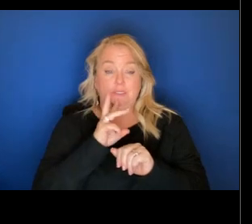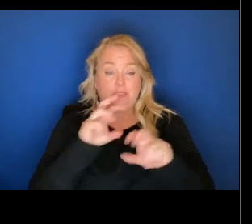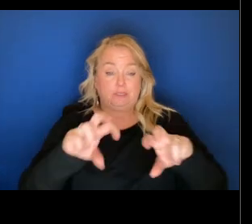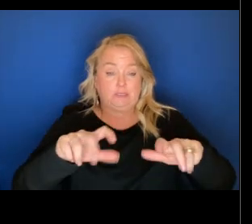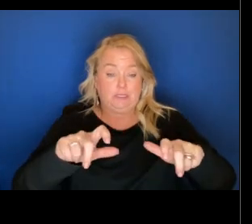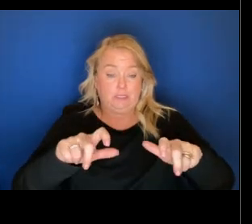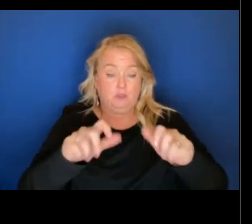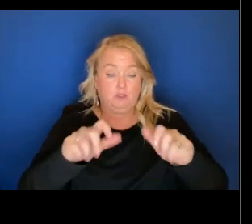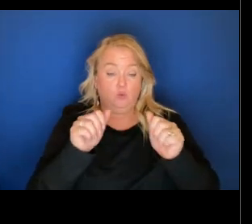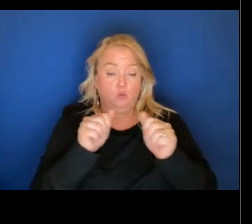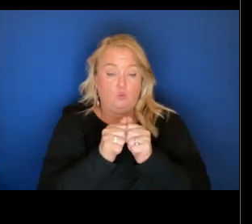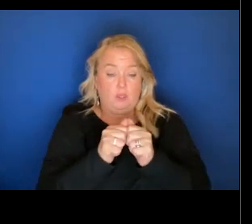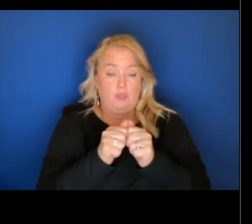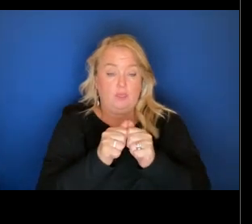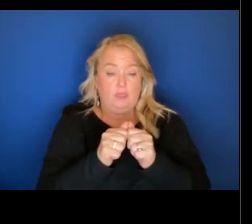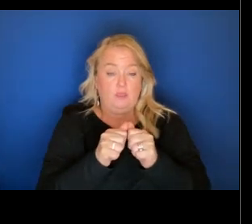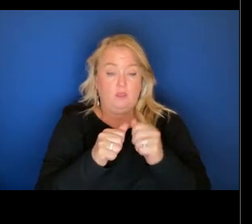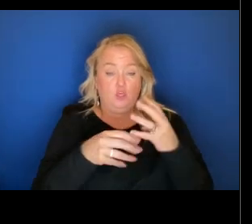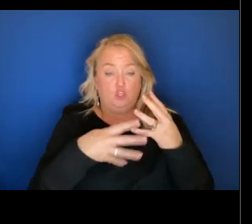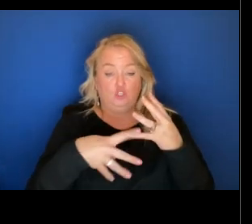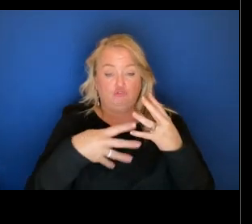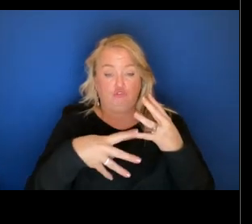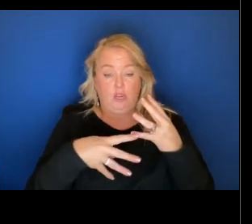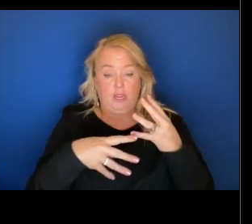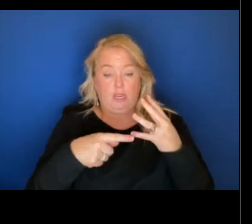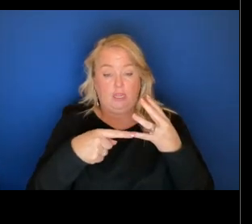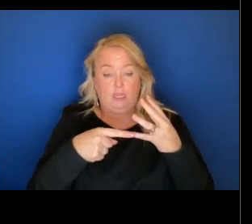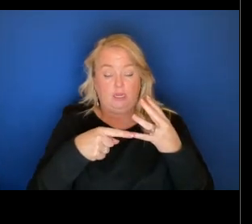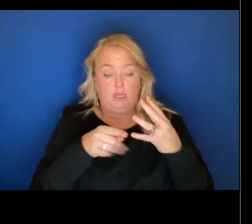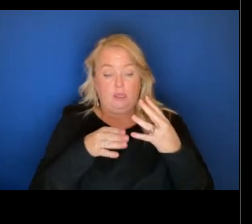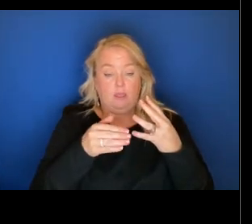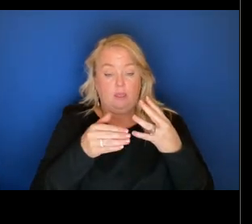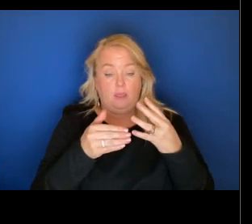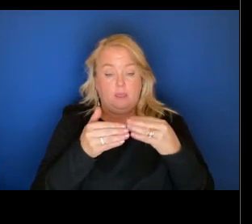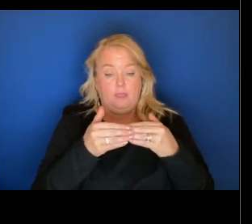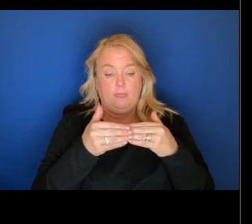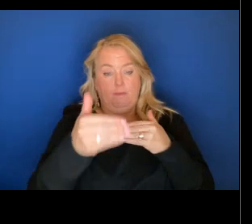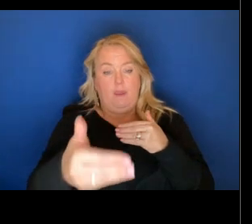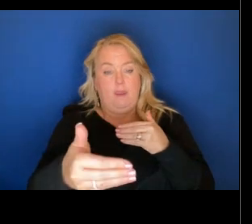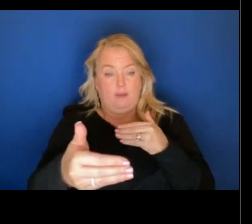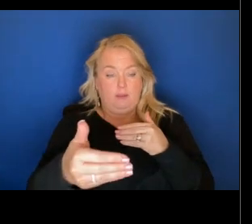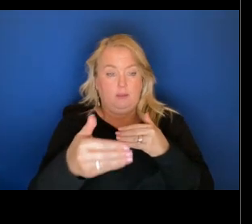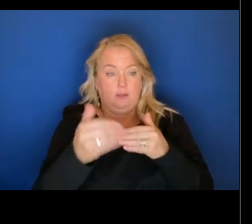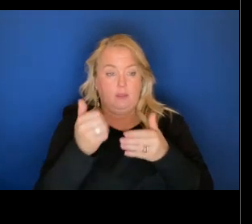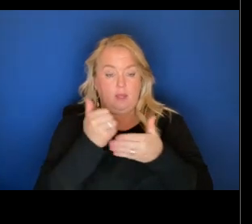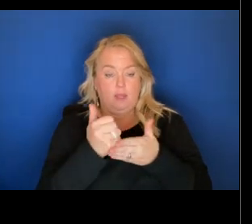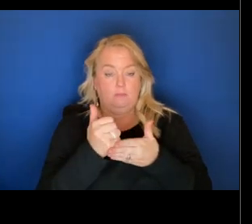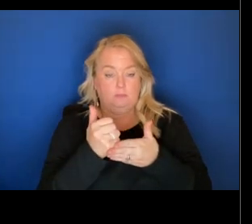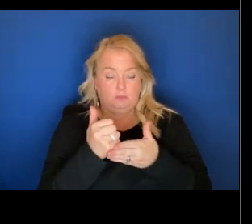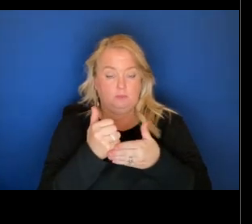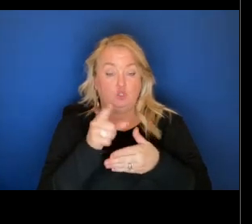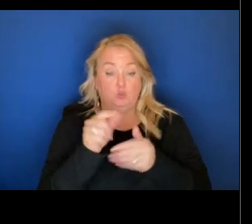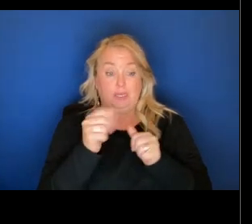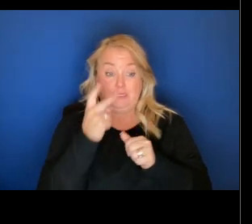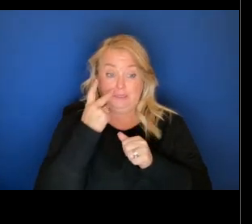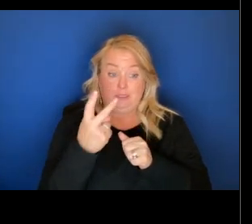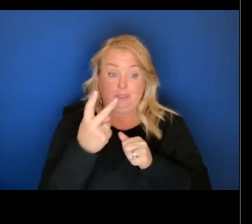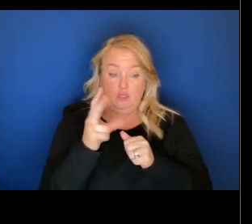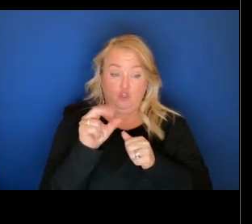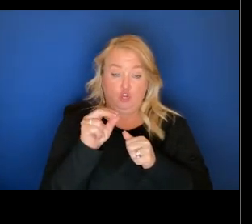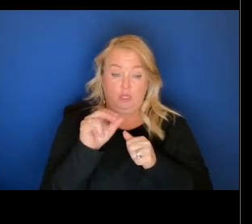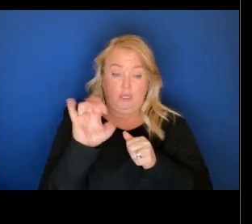rear located drains helps to simplify knee space. You can see the